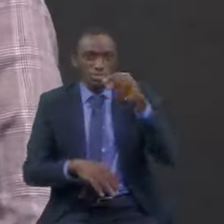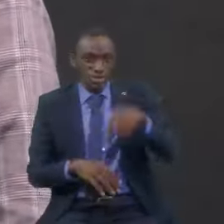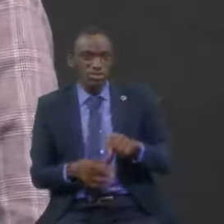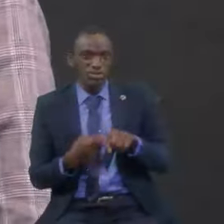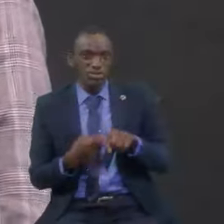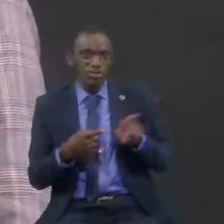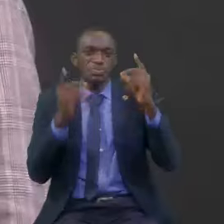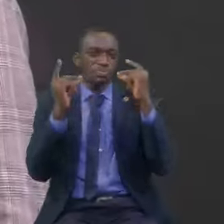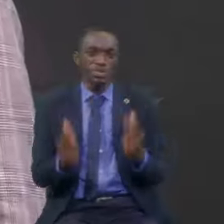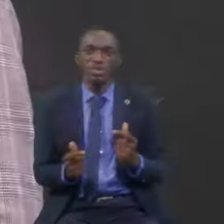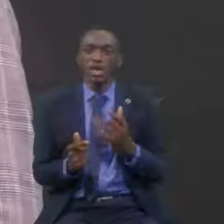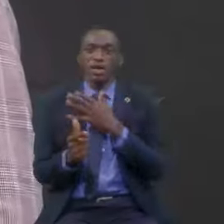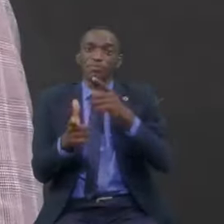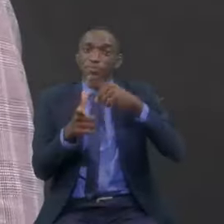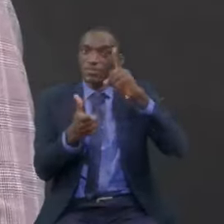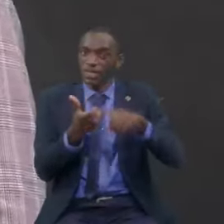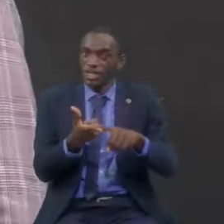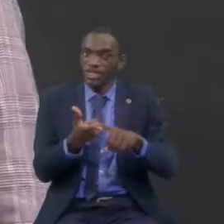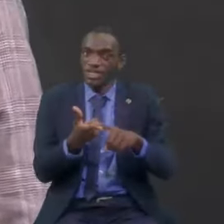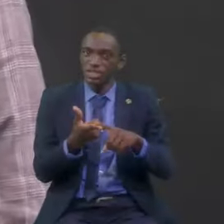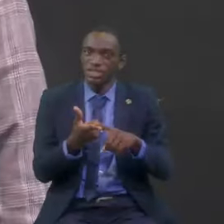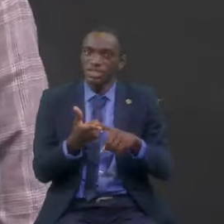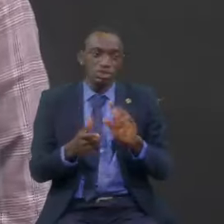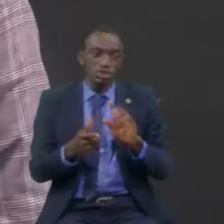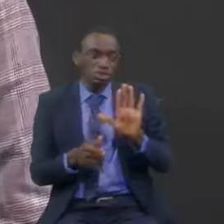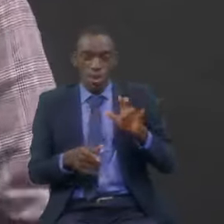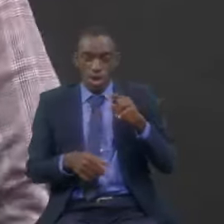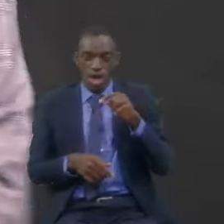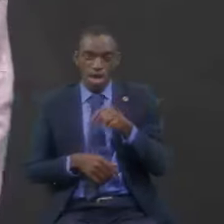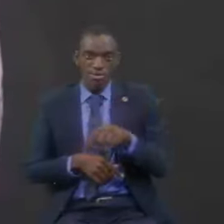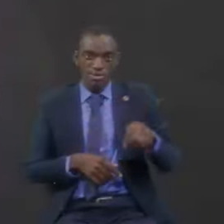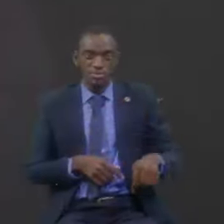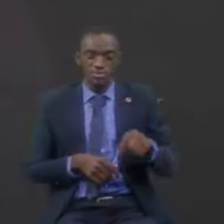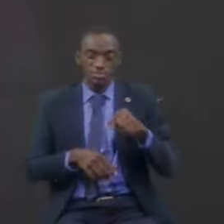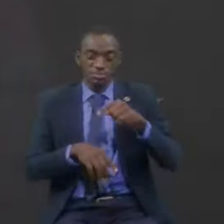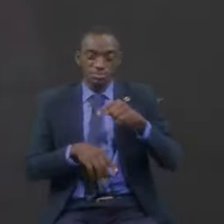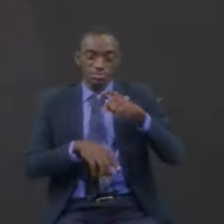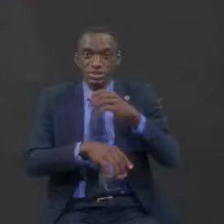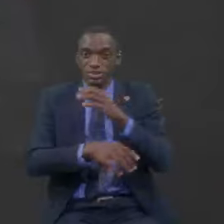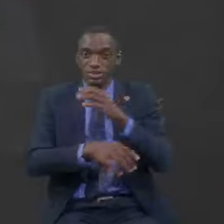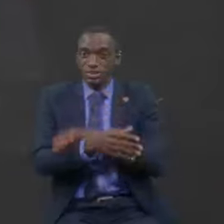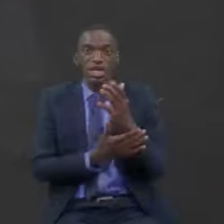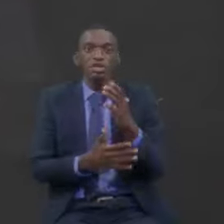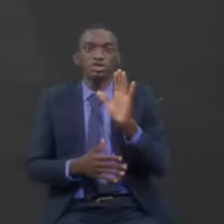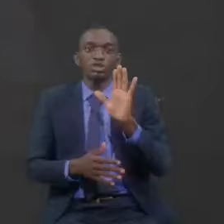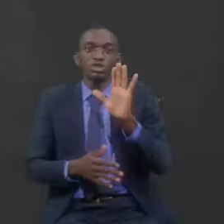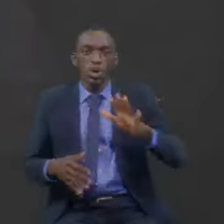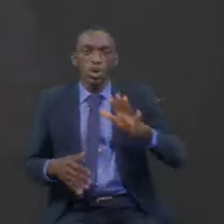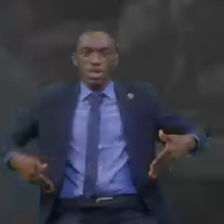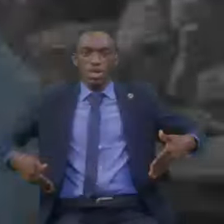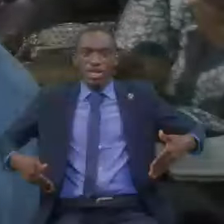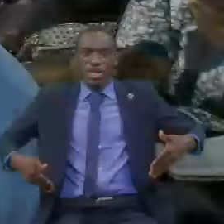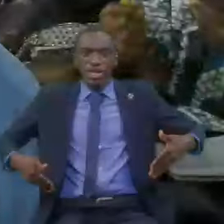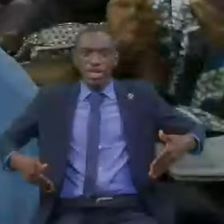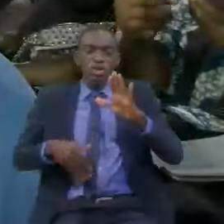then your ankle, your knees, your hip, your backbone,